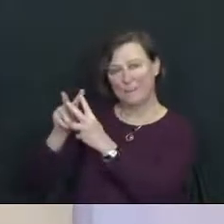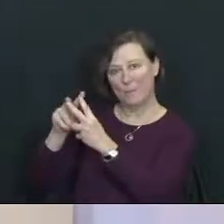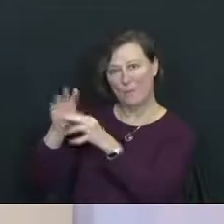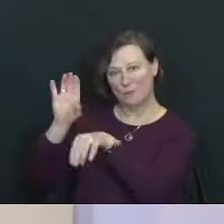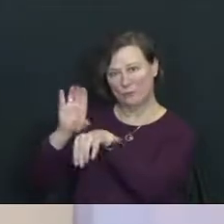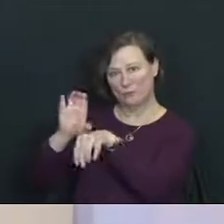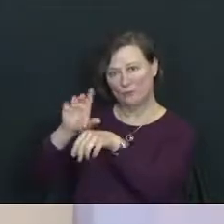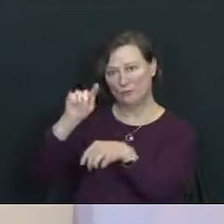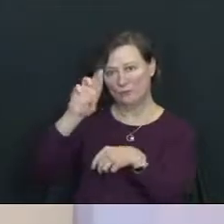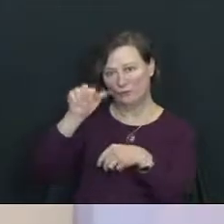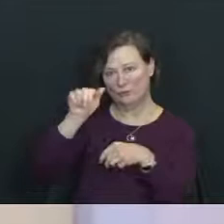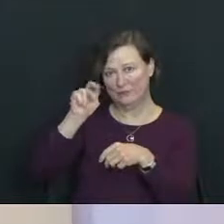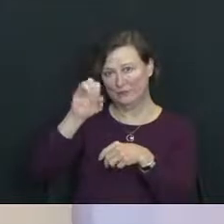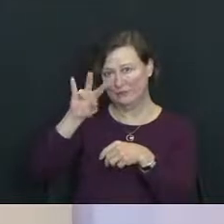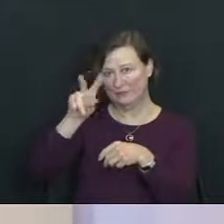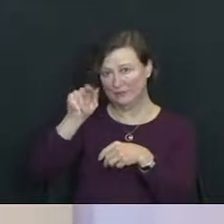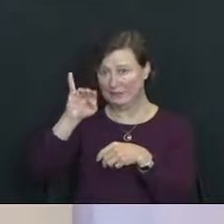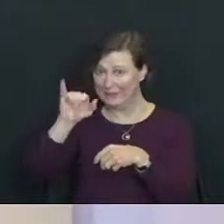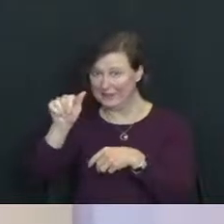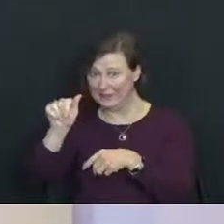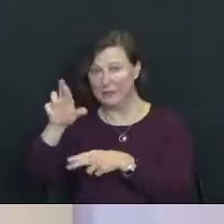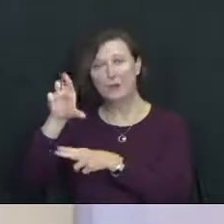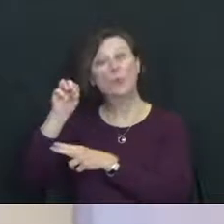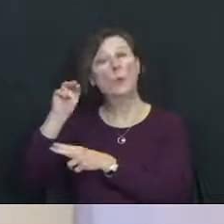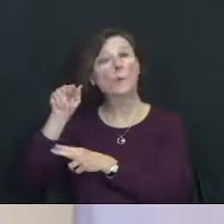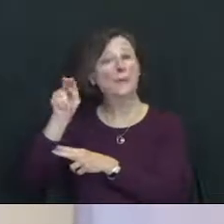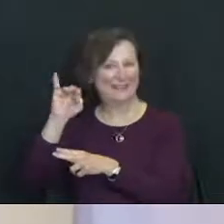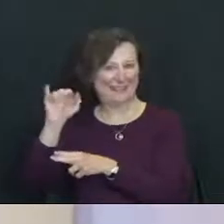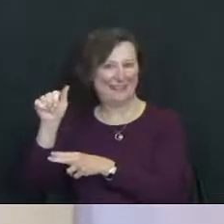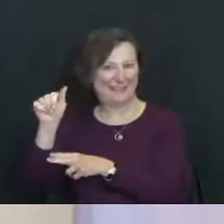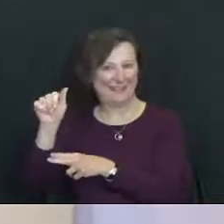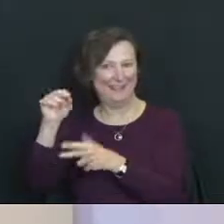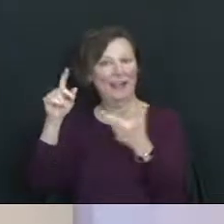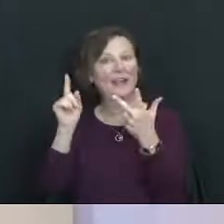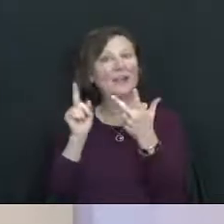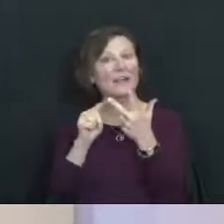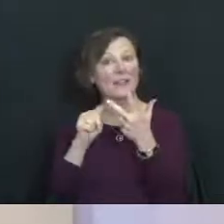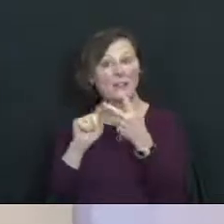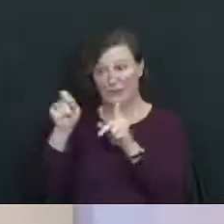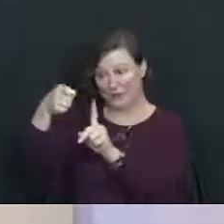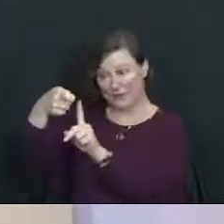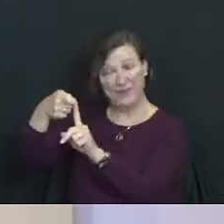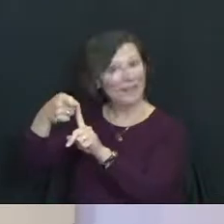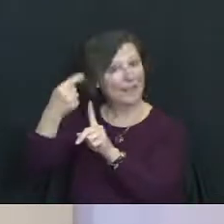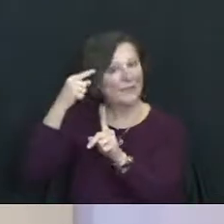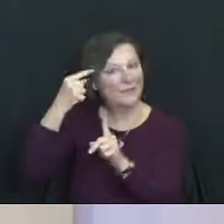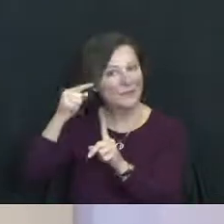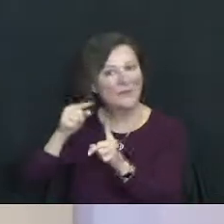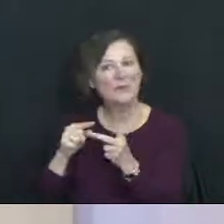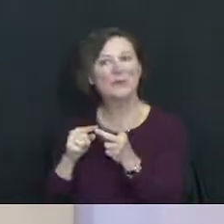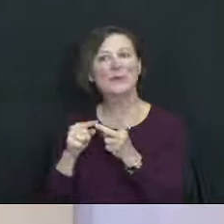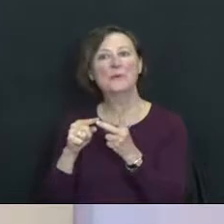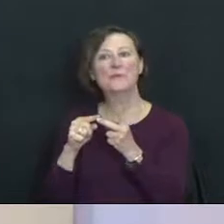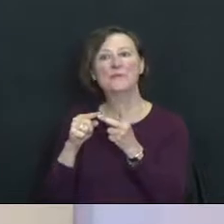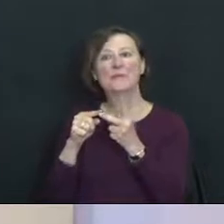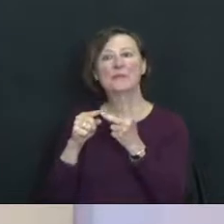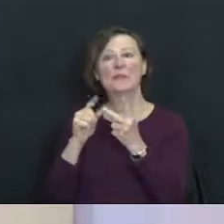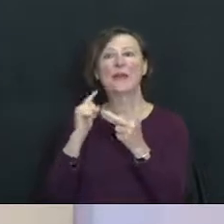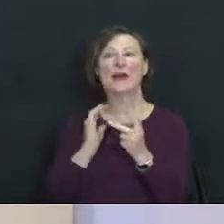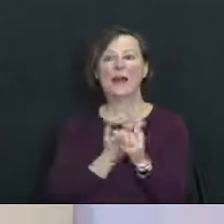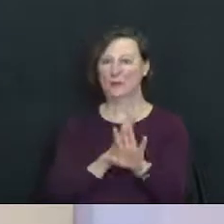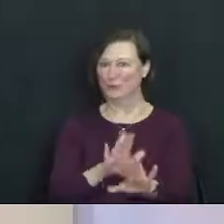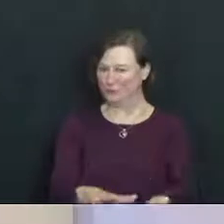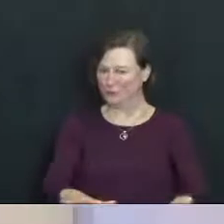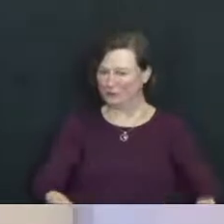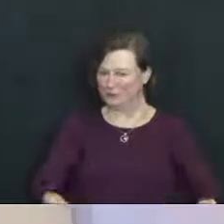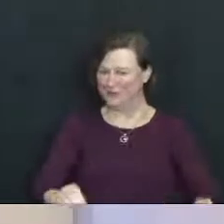Shemen-Falva, Transylvania, Romania. And we light our third chalice for our children and